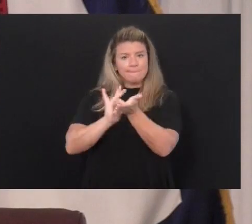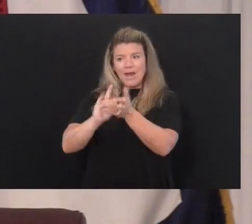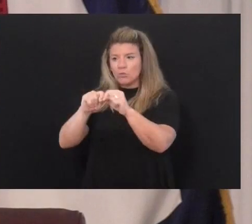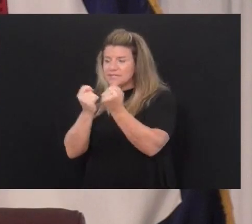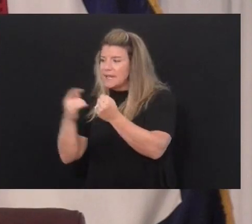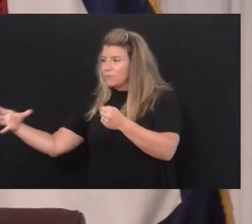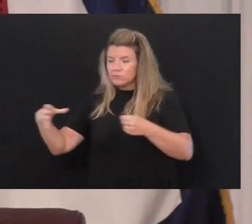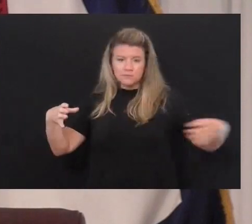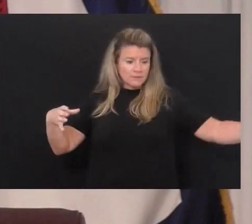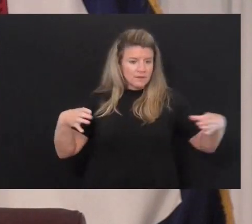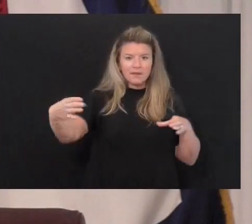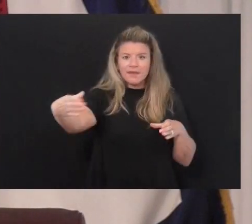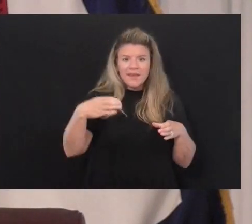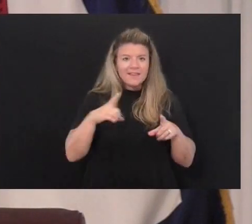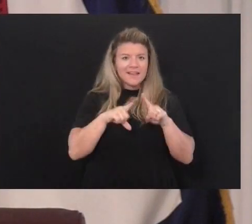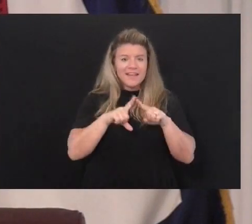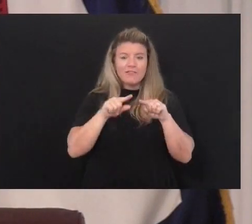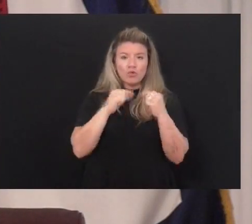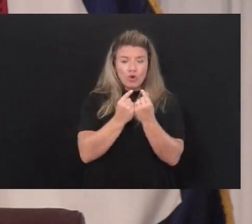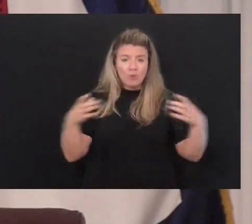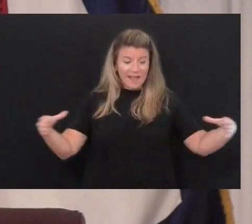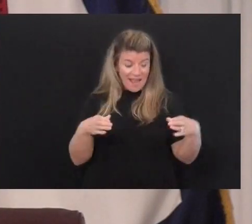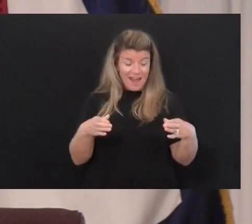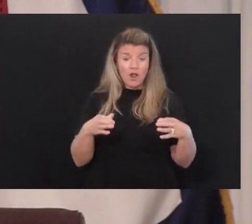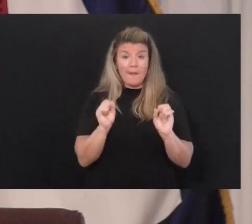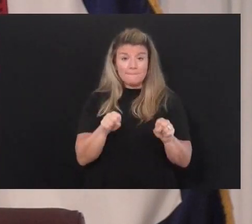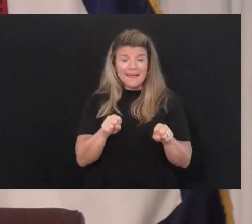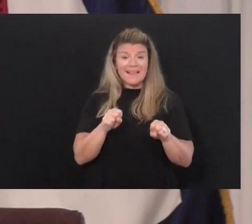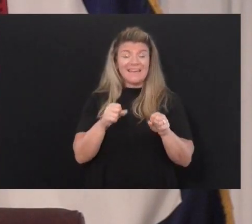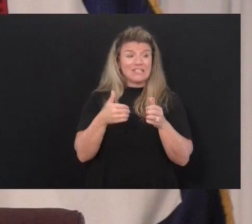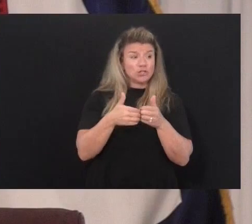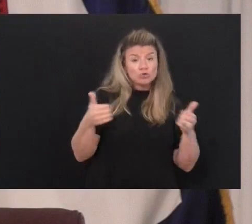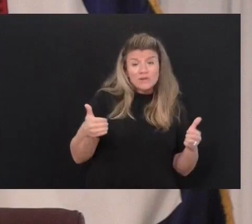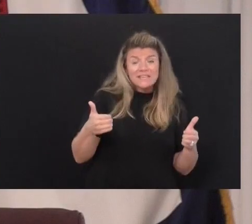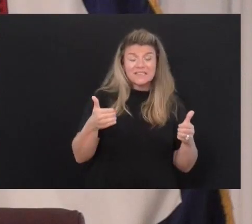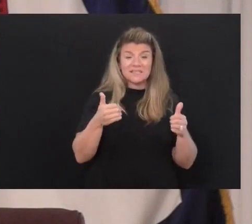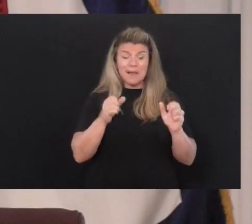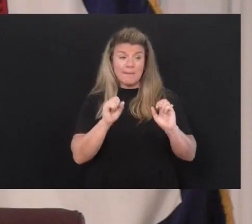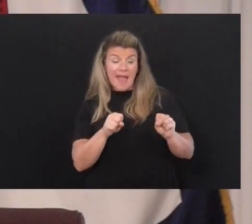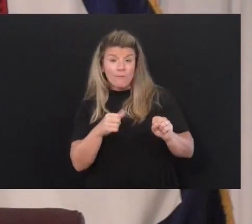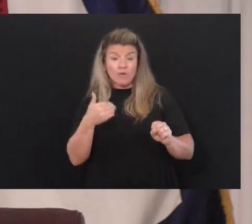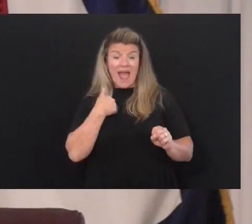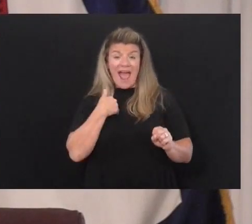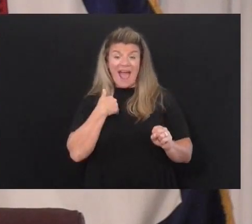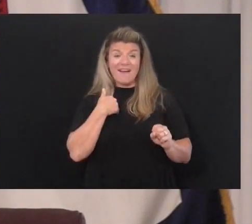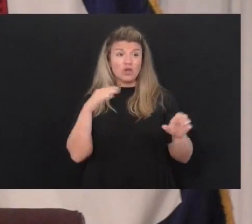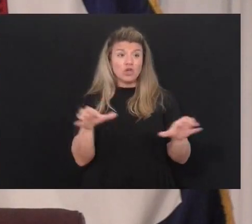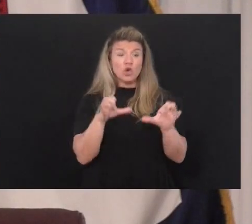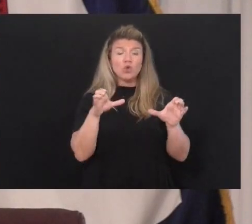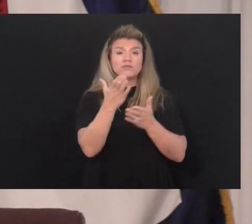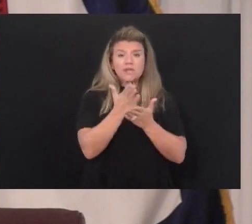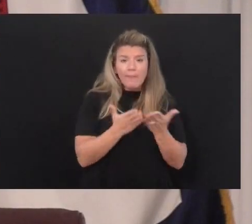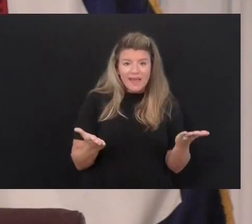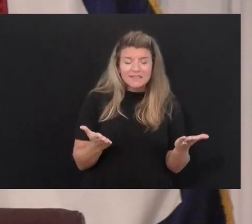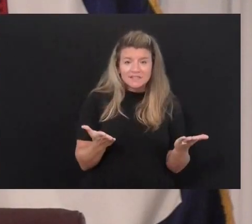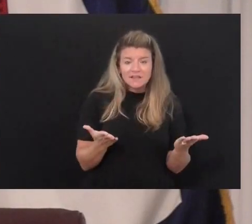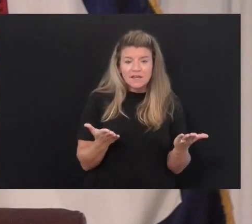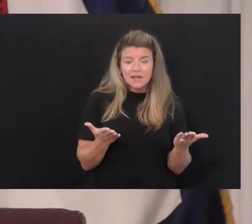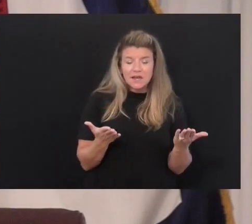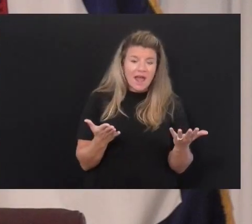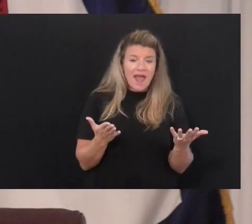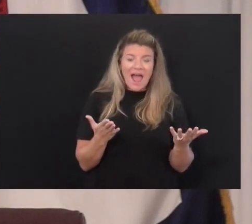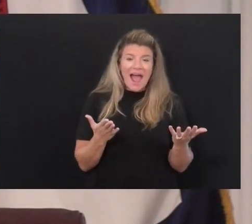Well, Steve, my thoughts are really, really simple. You know, all of us in the governor's office stand with our